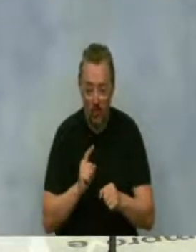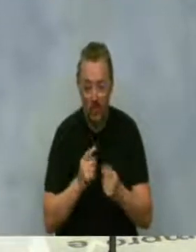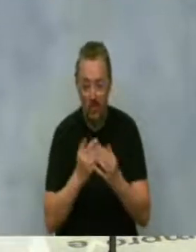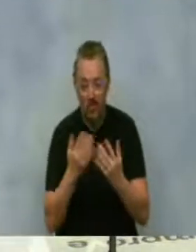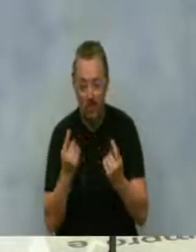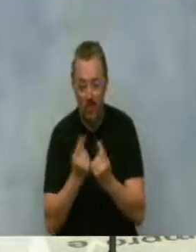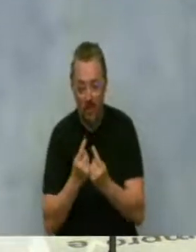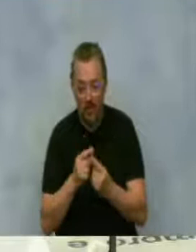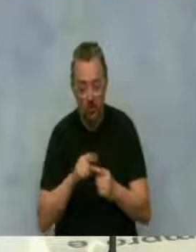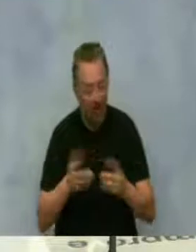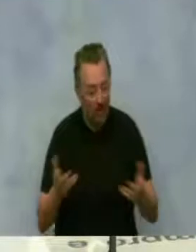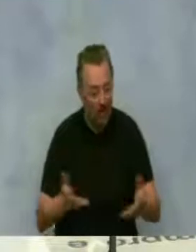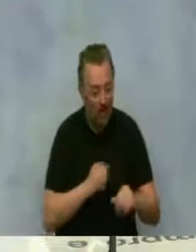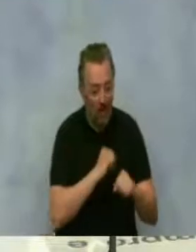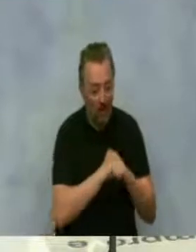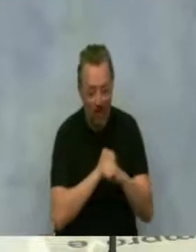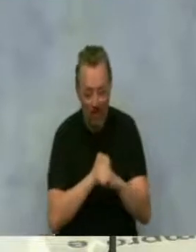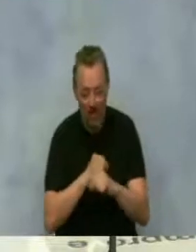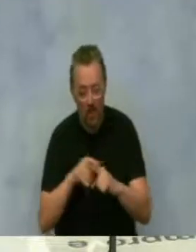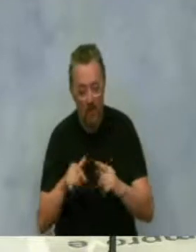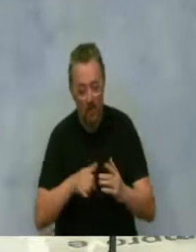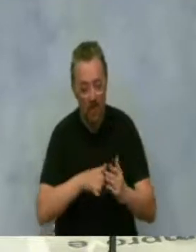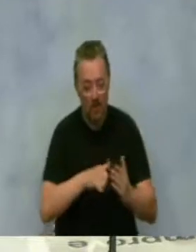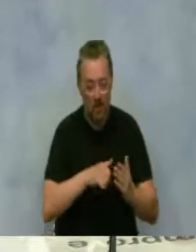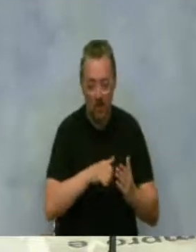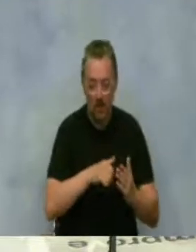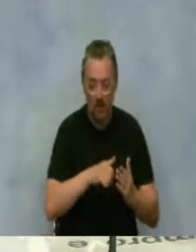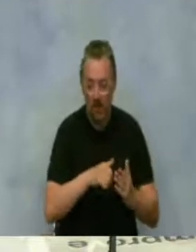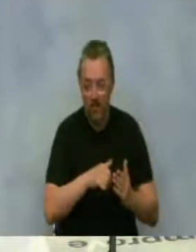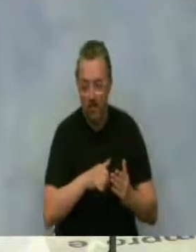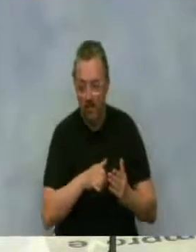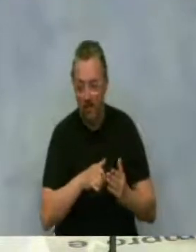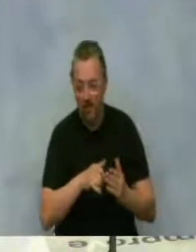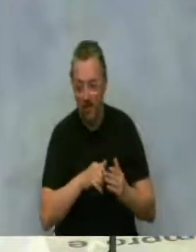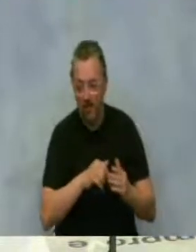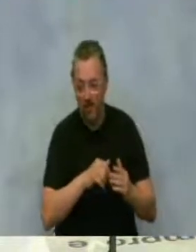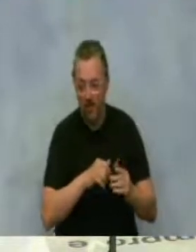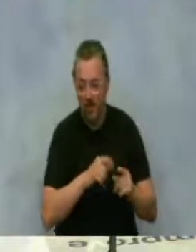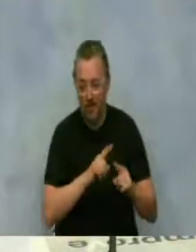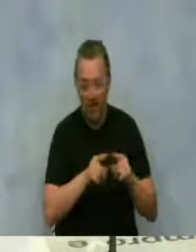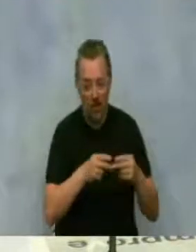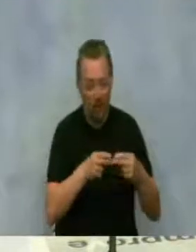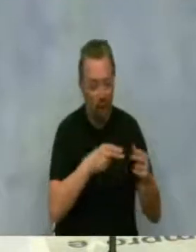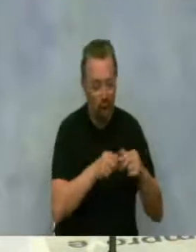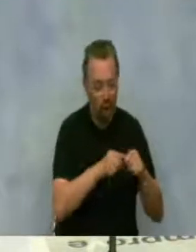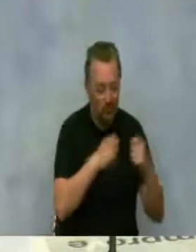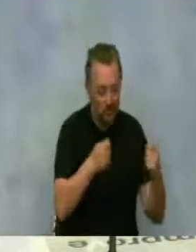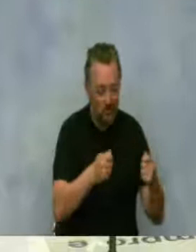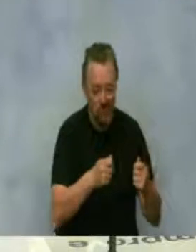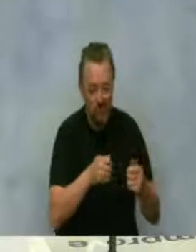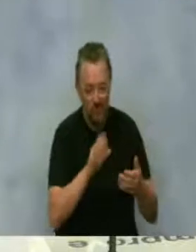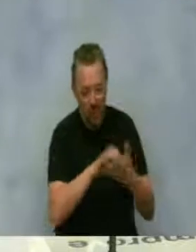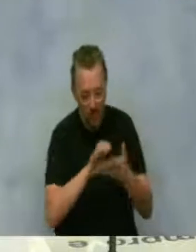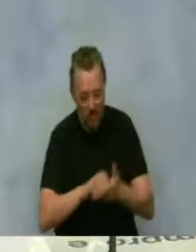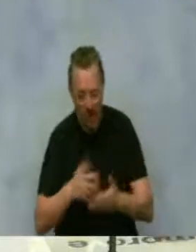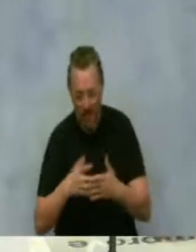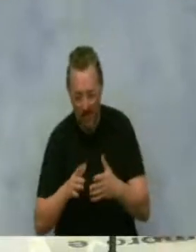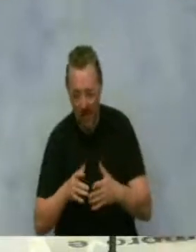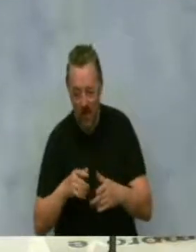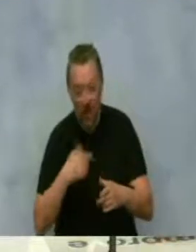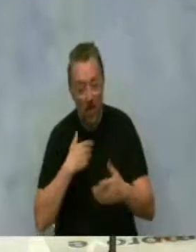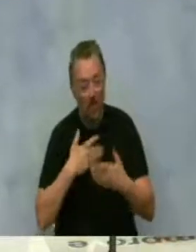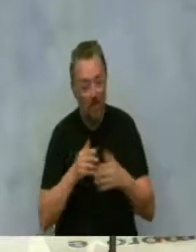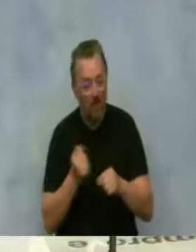increasing publicity. We've had articles in the news, and we are making